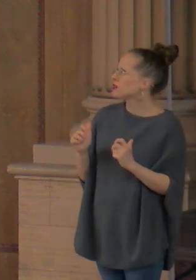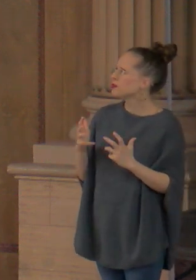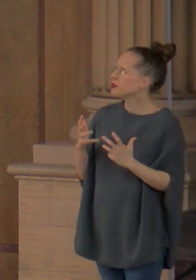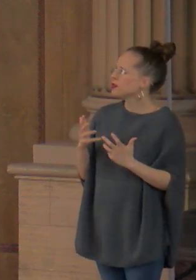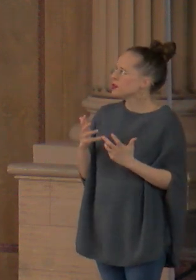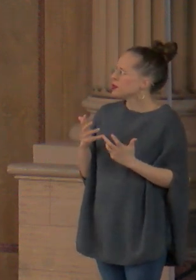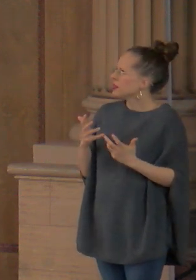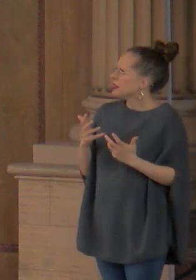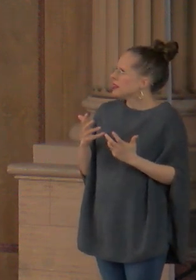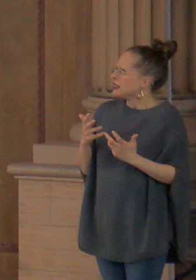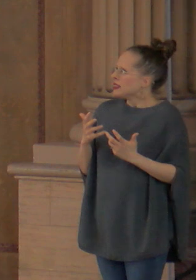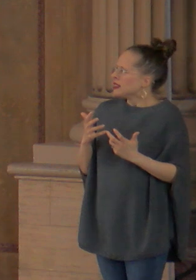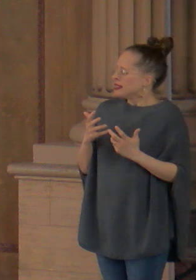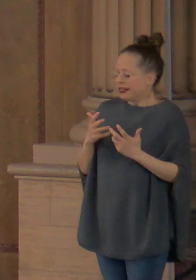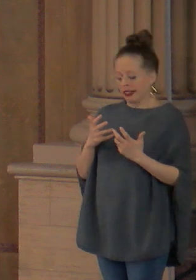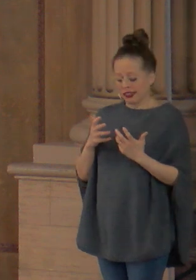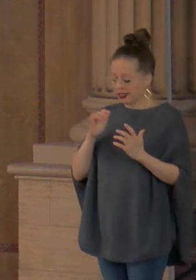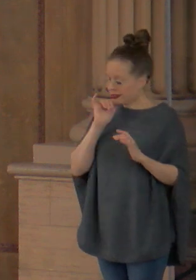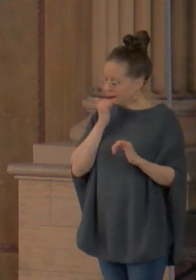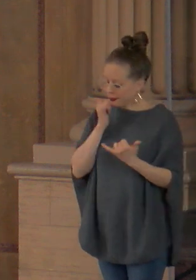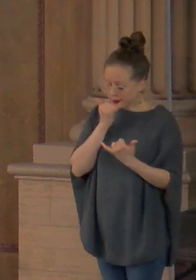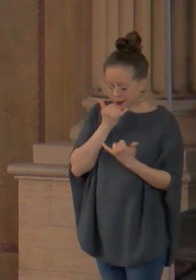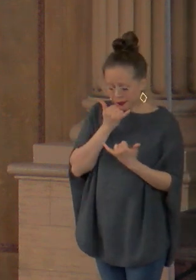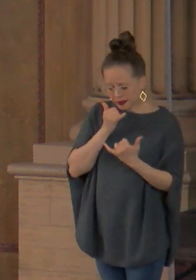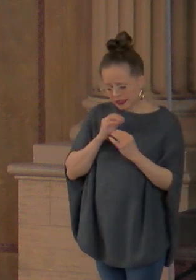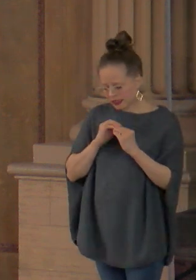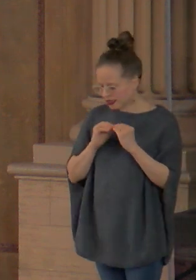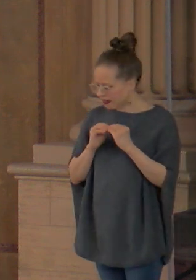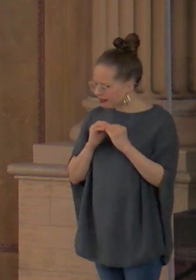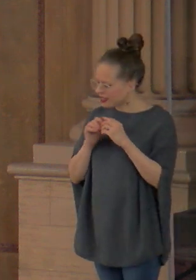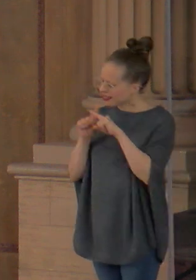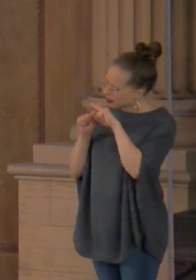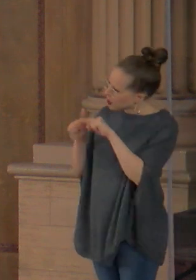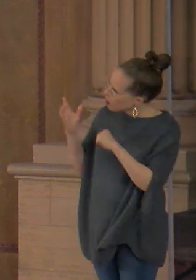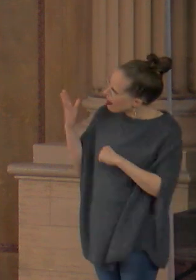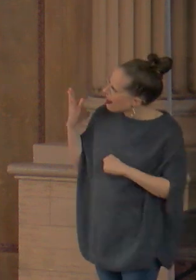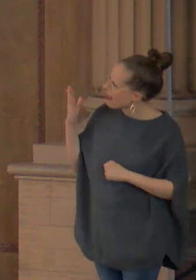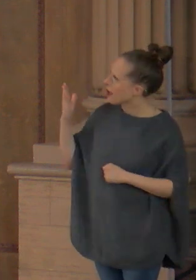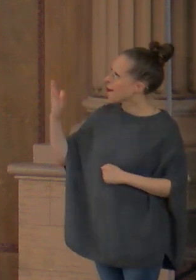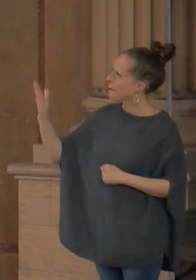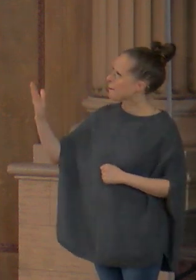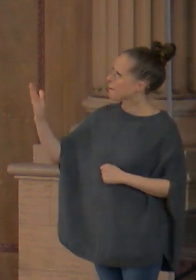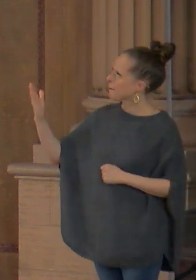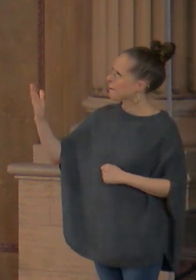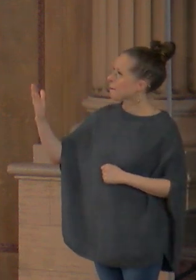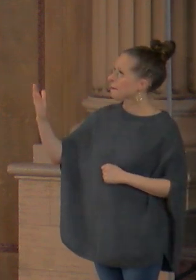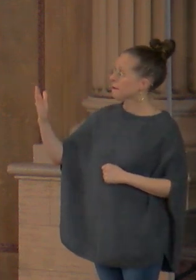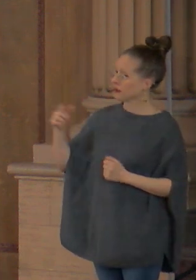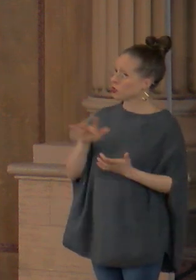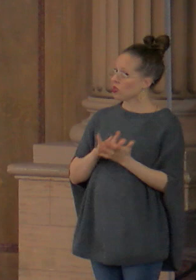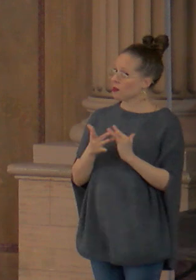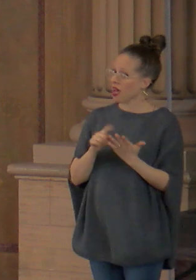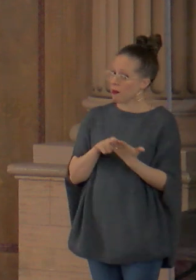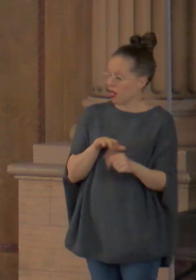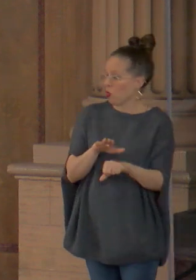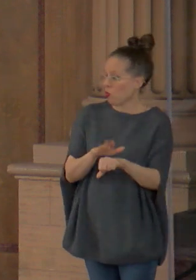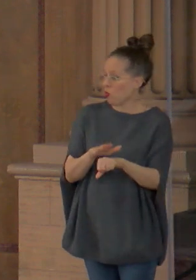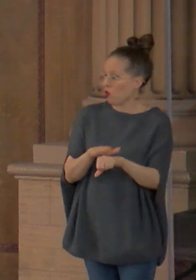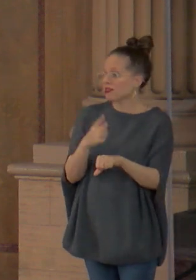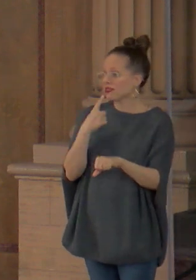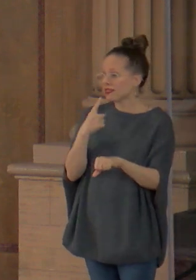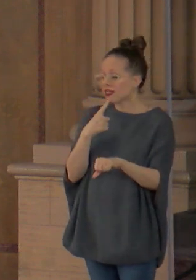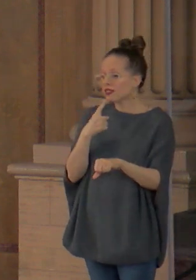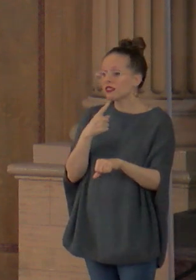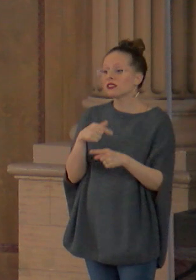covenant community that is the church that we've made. And this comes with a warning that we've got to do that right. Verse 27, he says, whoever therefore